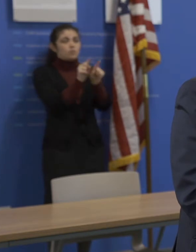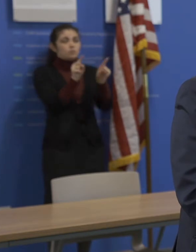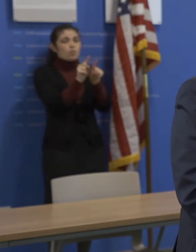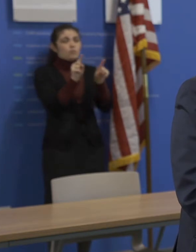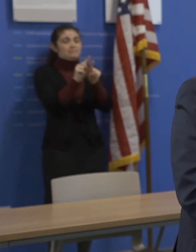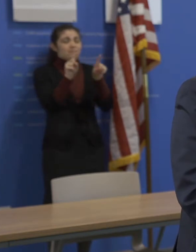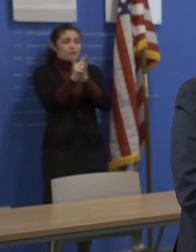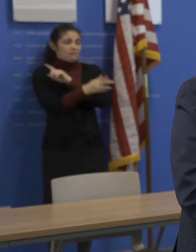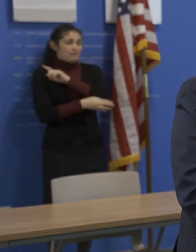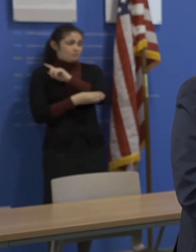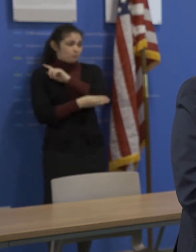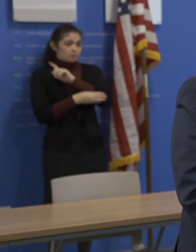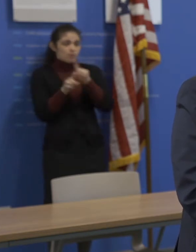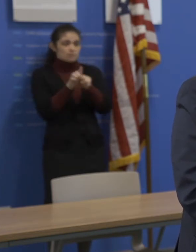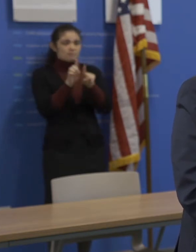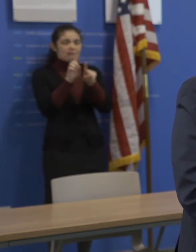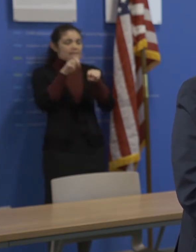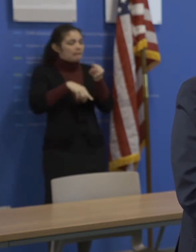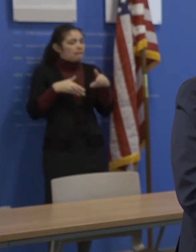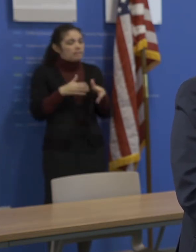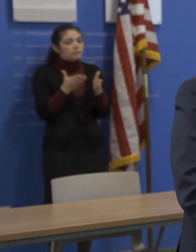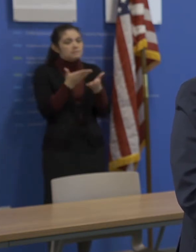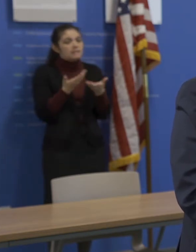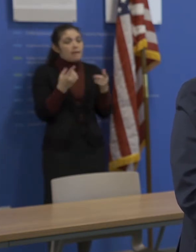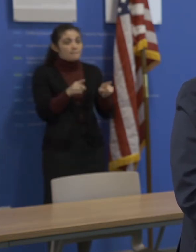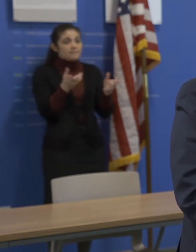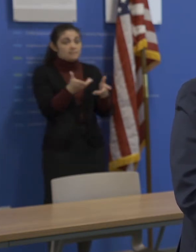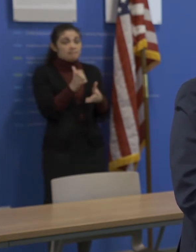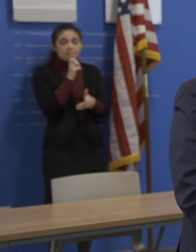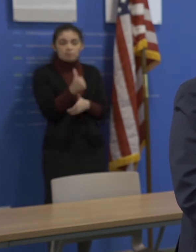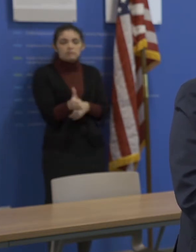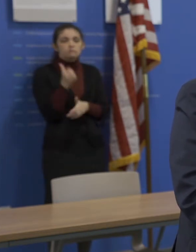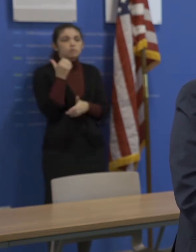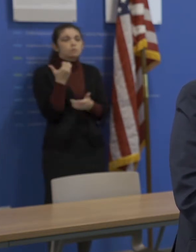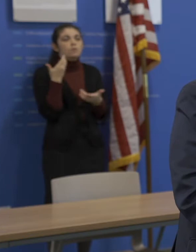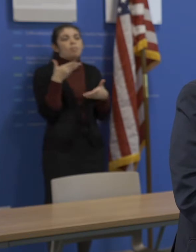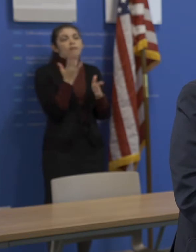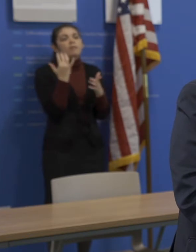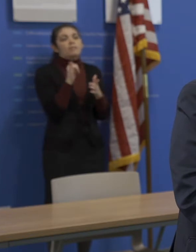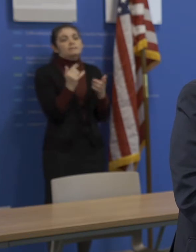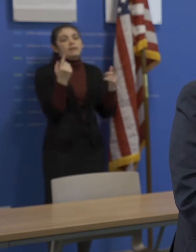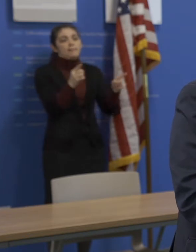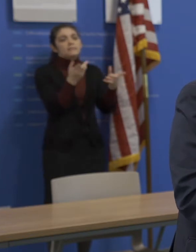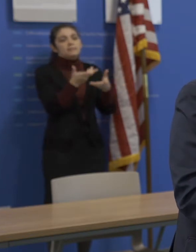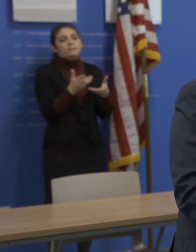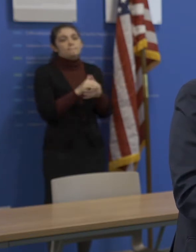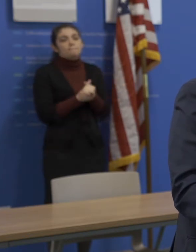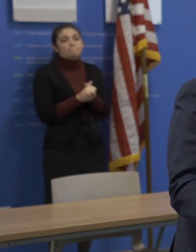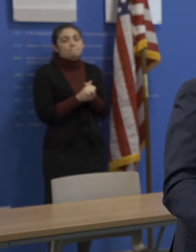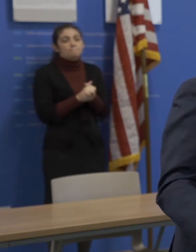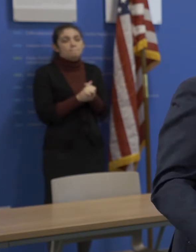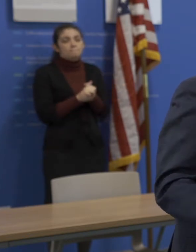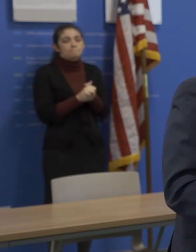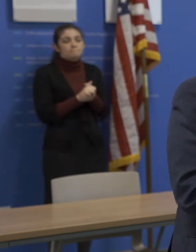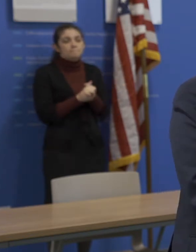countries. We can't let that happen here, and we won't let that happen here.